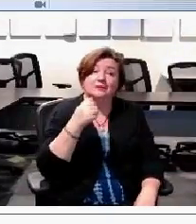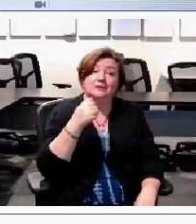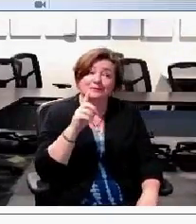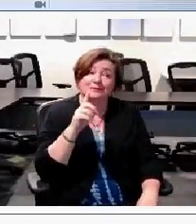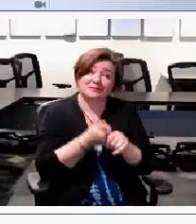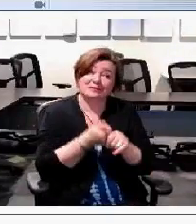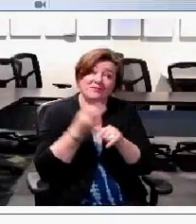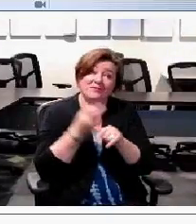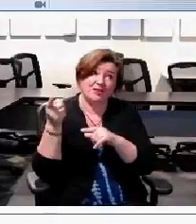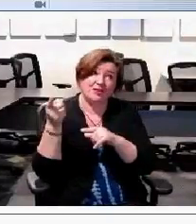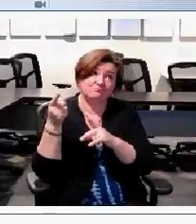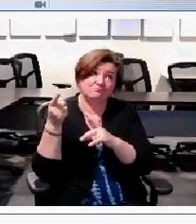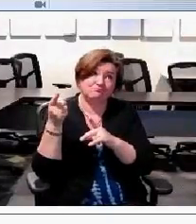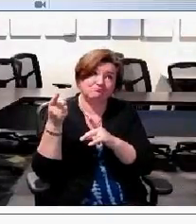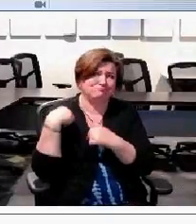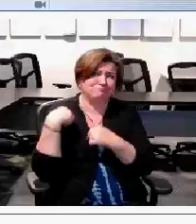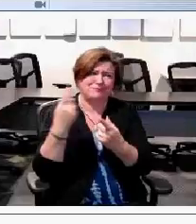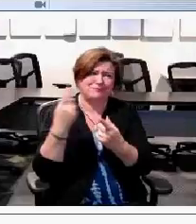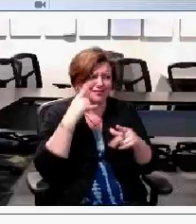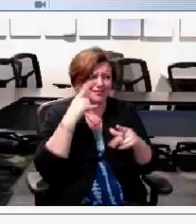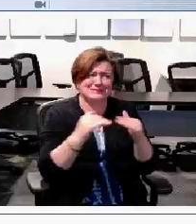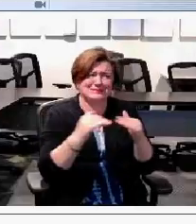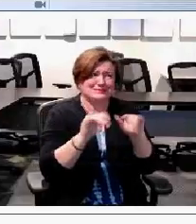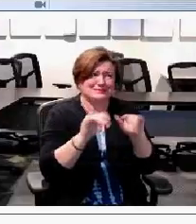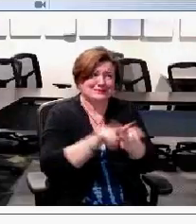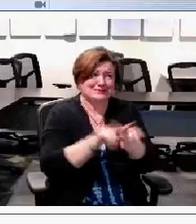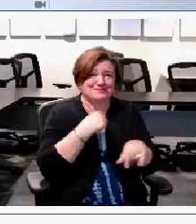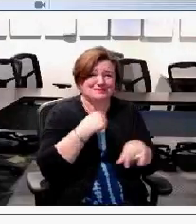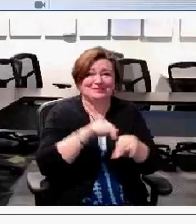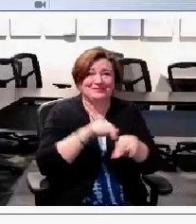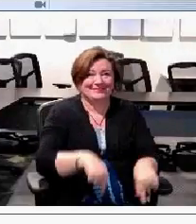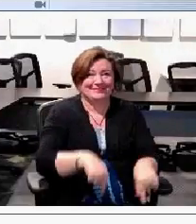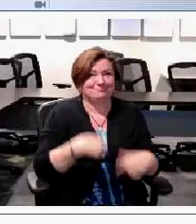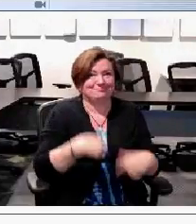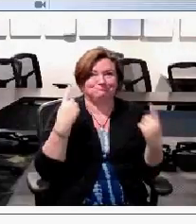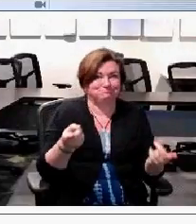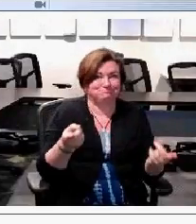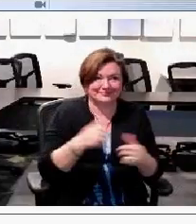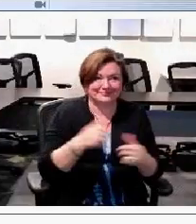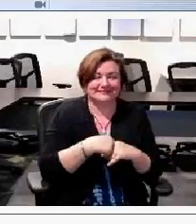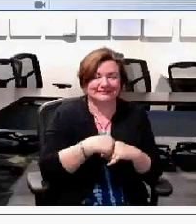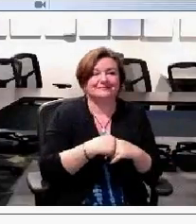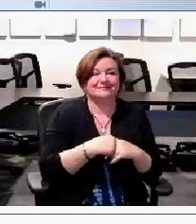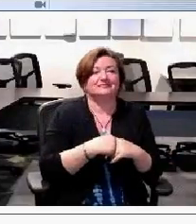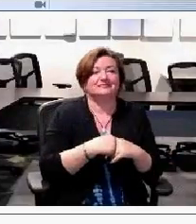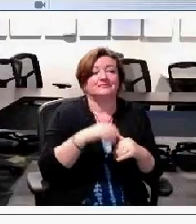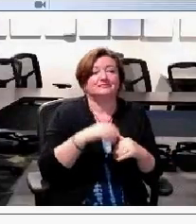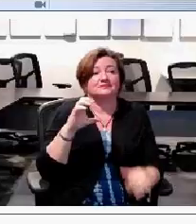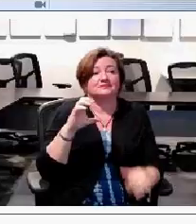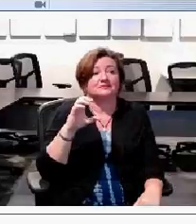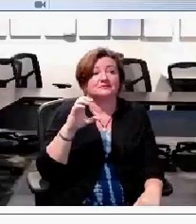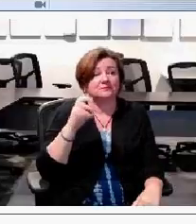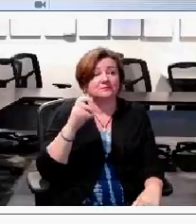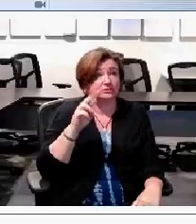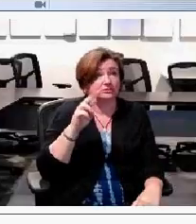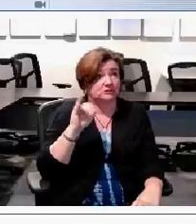for as long as I've been here. So I've been an ICU cardiologist. So Cheryl, are